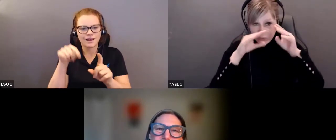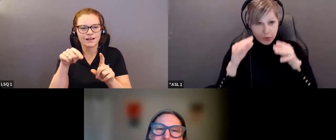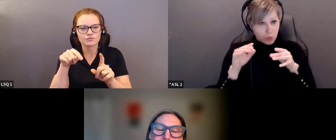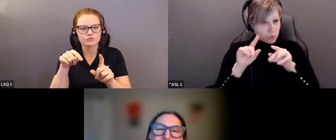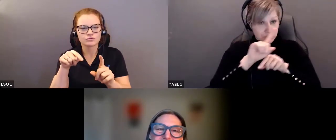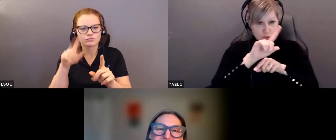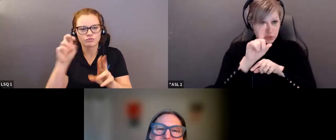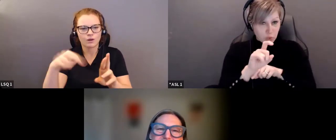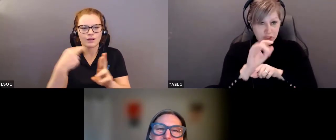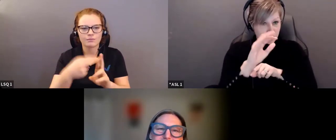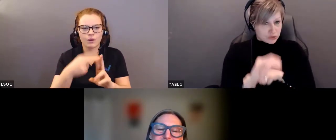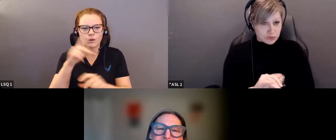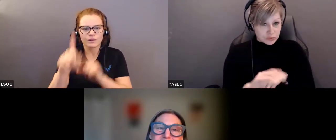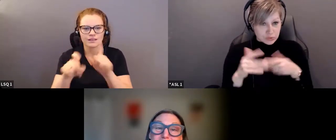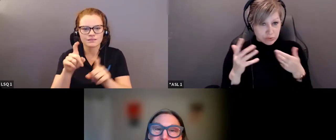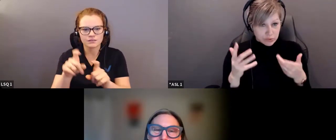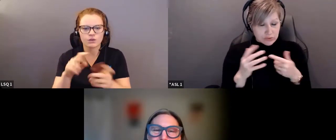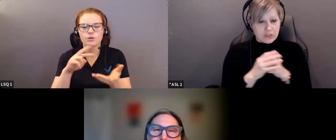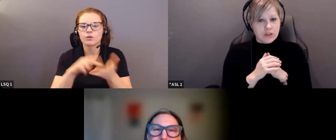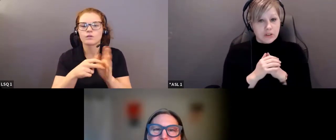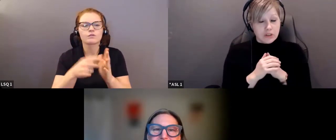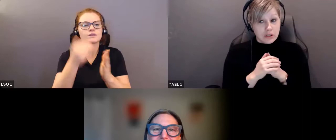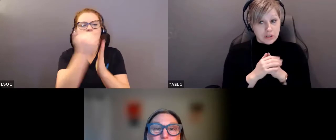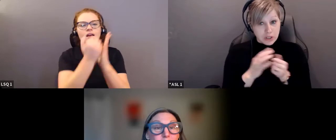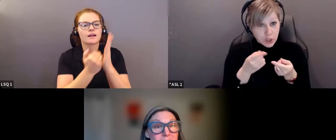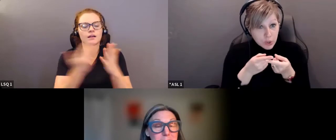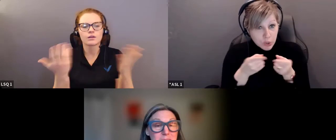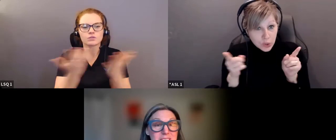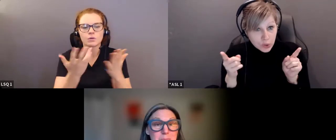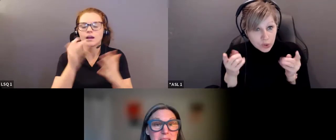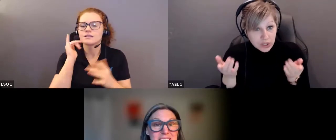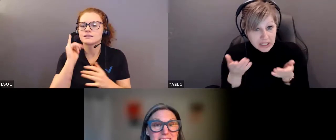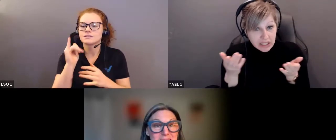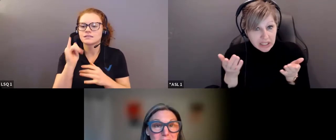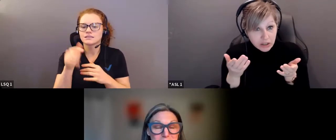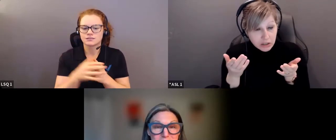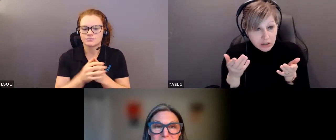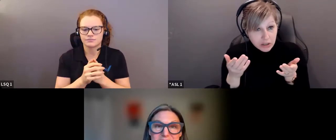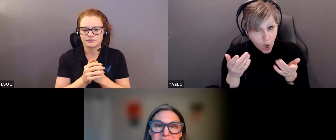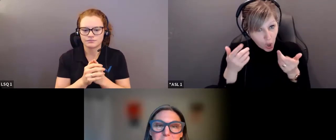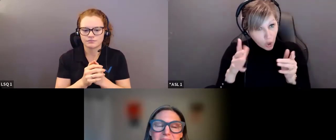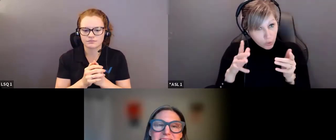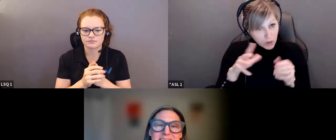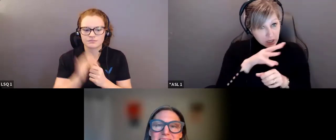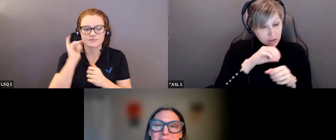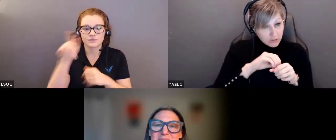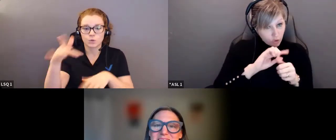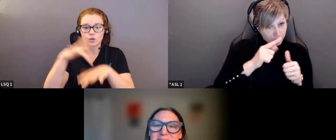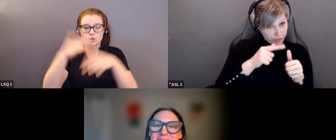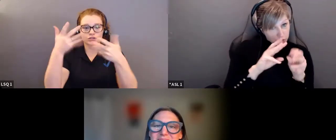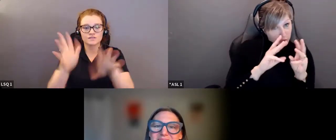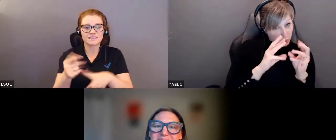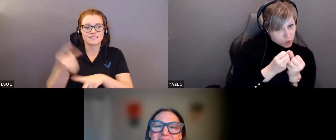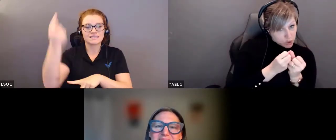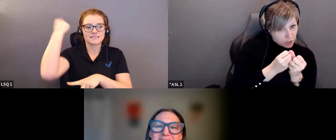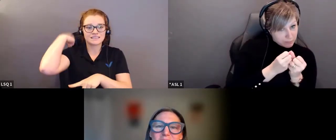whether each of you in the room already participated in our first session back in